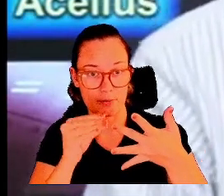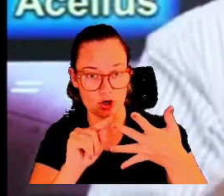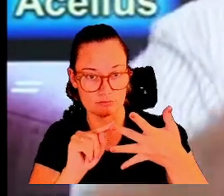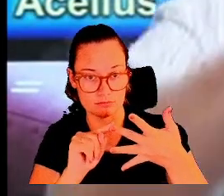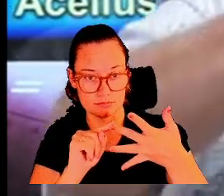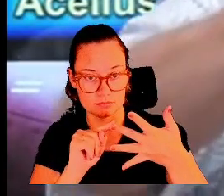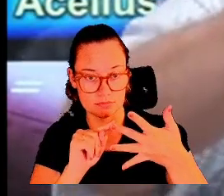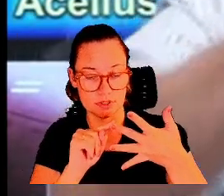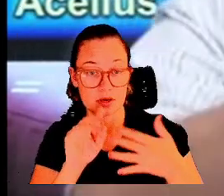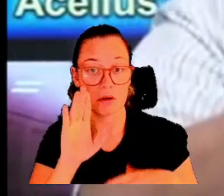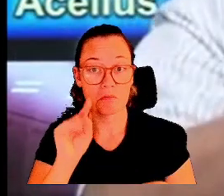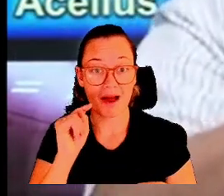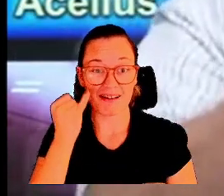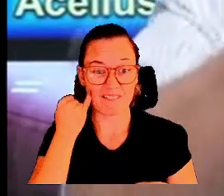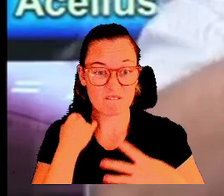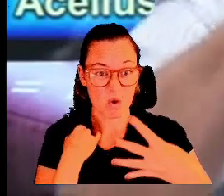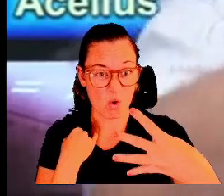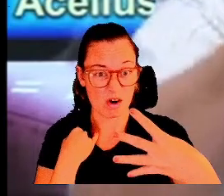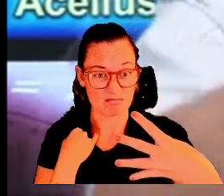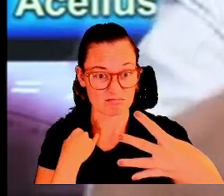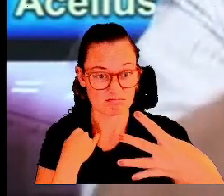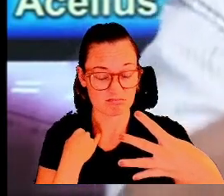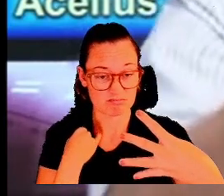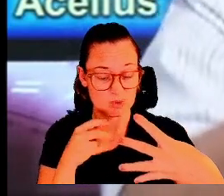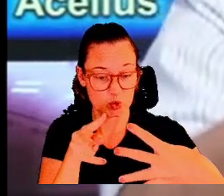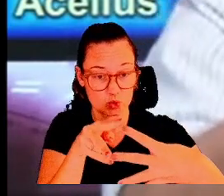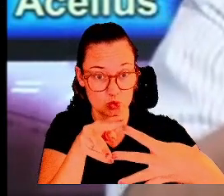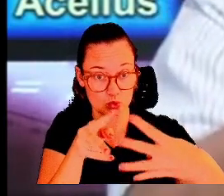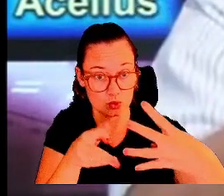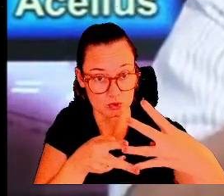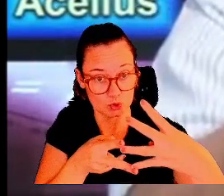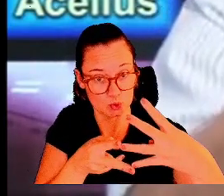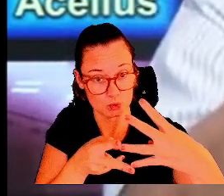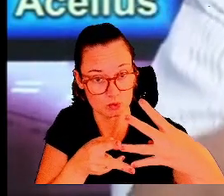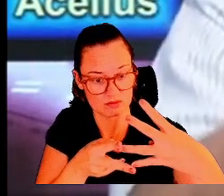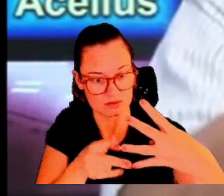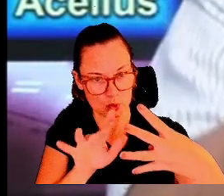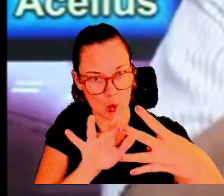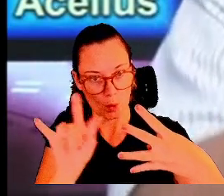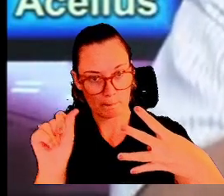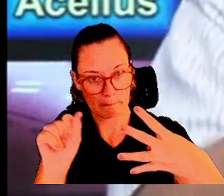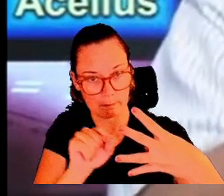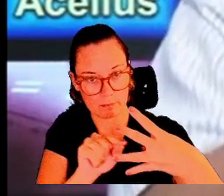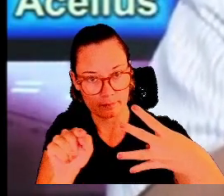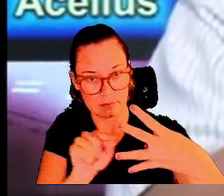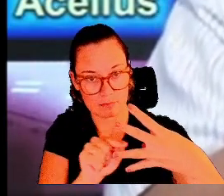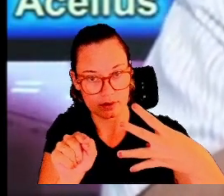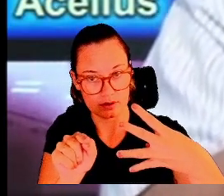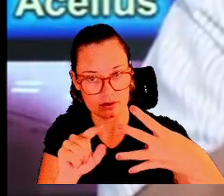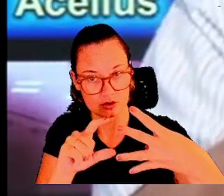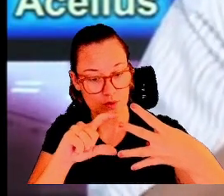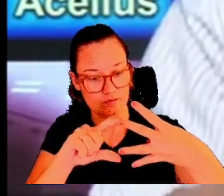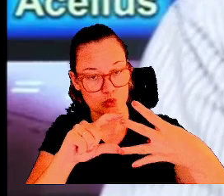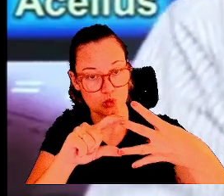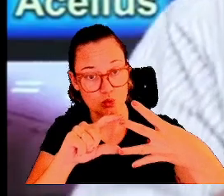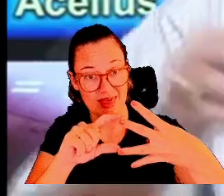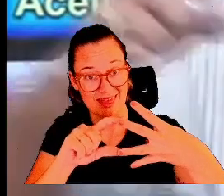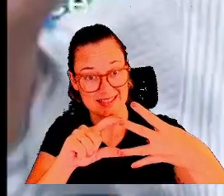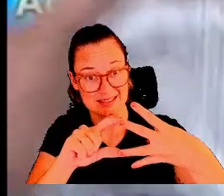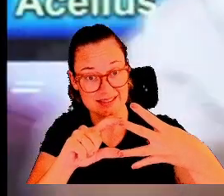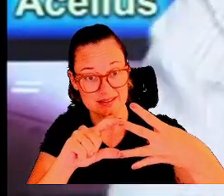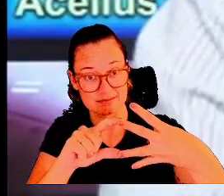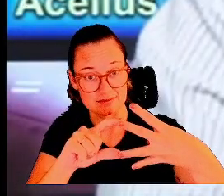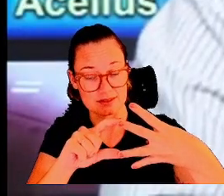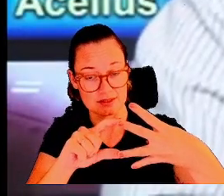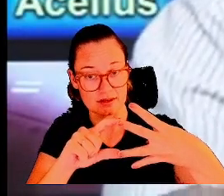like 4, 2 above, 2 below, and there isn't anything in the middle. So you have to take care of that. If you have an odd